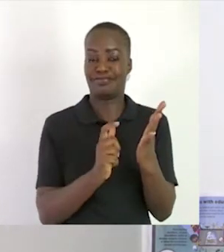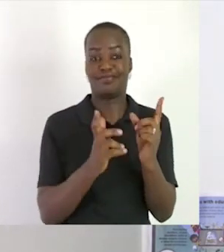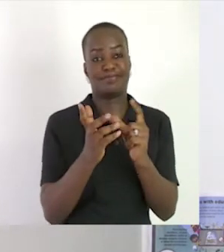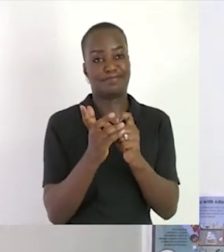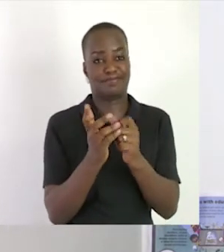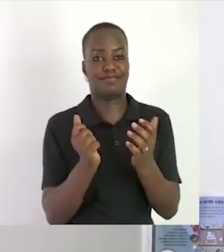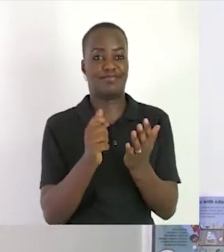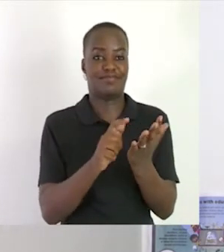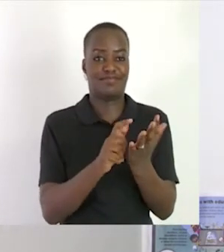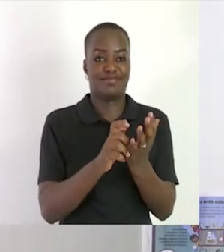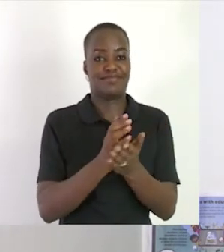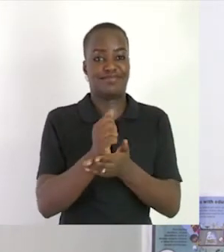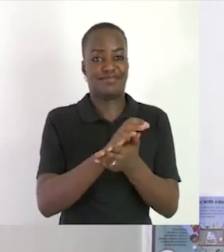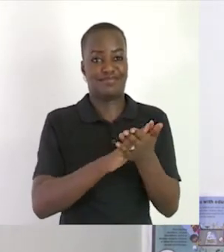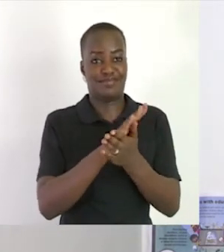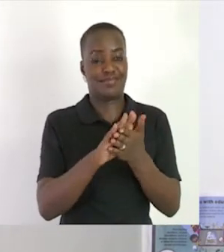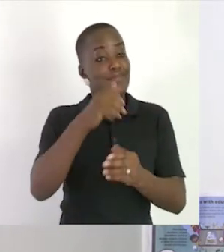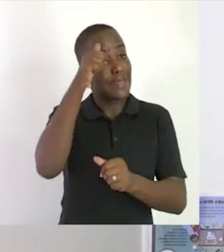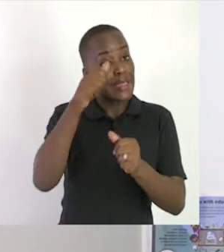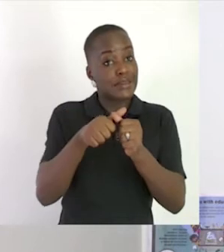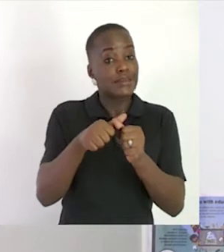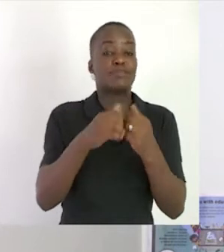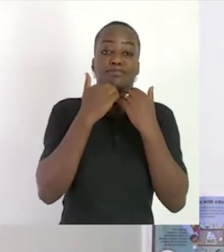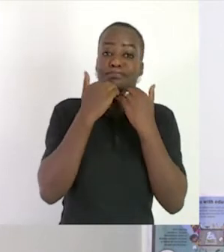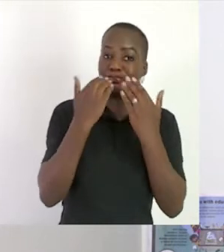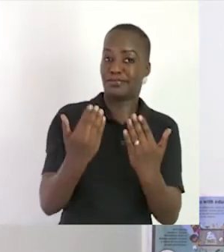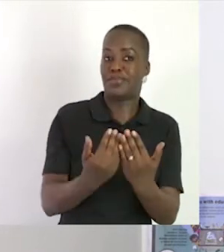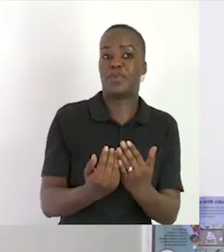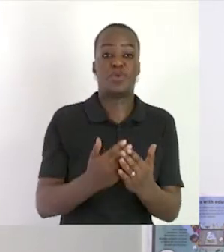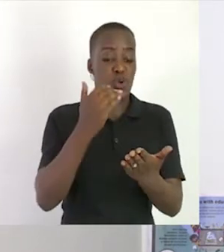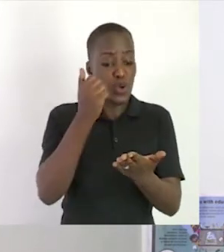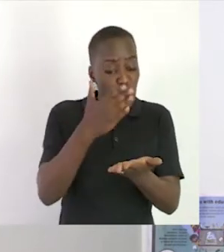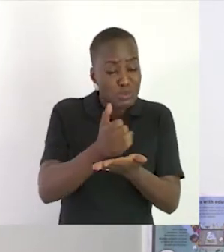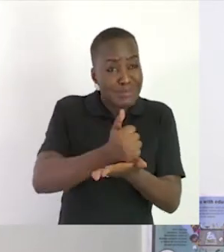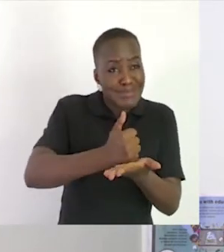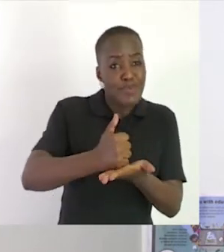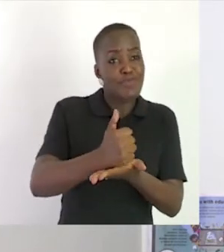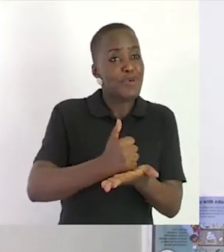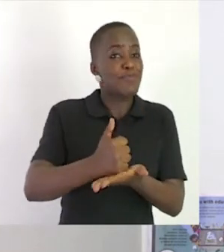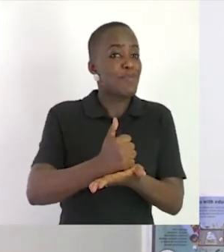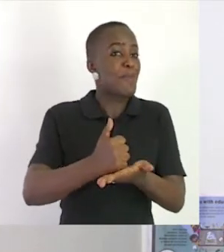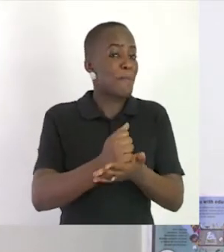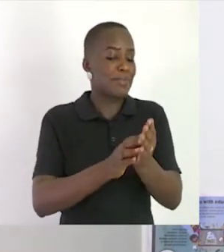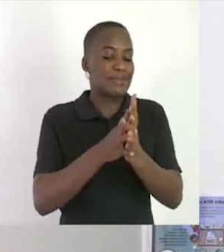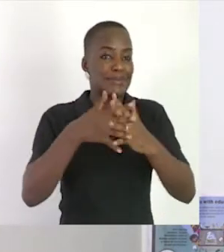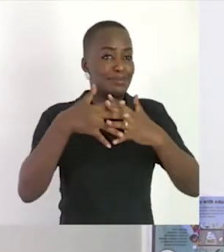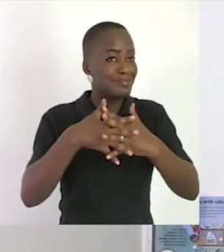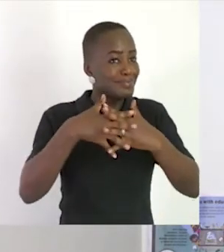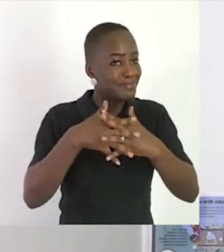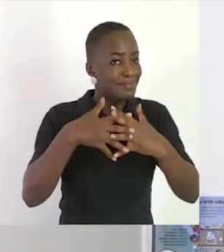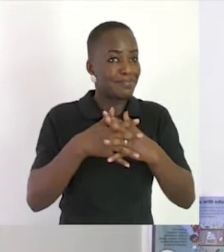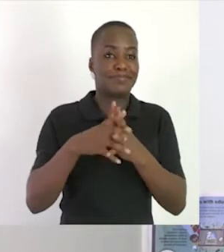sanitizer. Remember, it is important to make sure that when you sanitize, you really go all over all